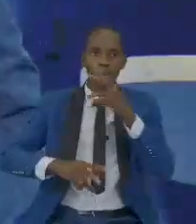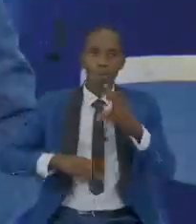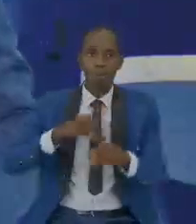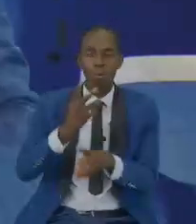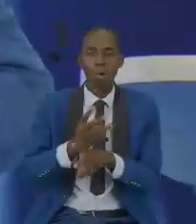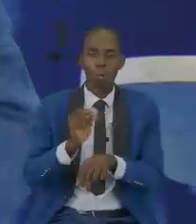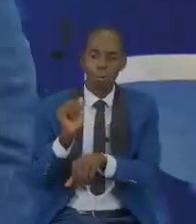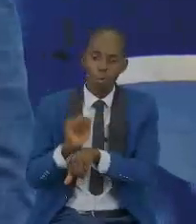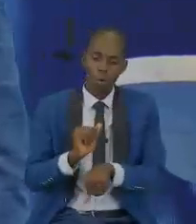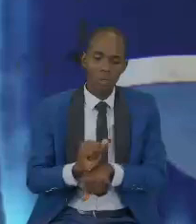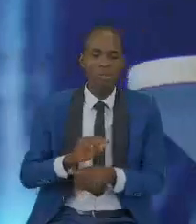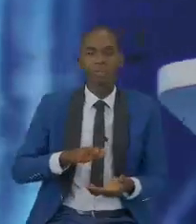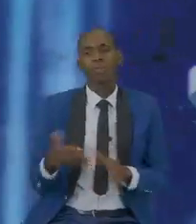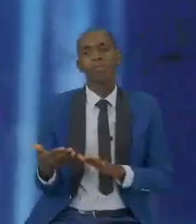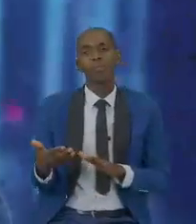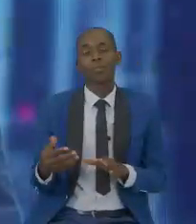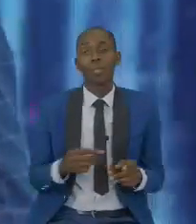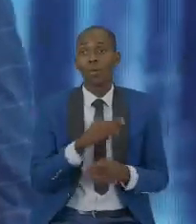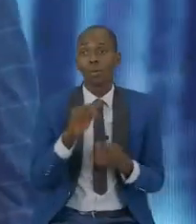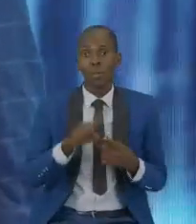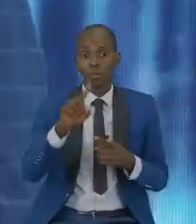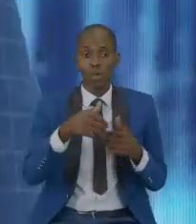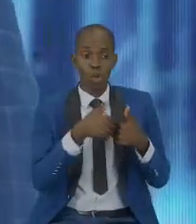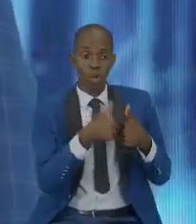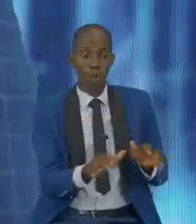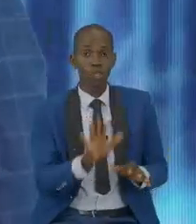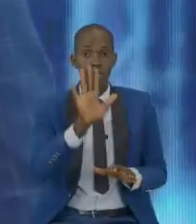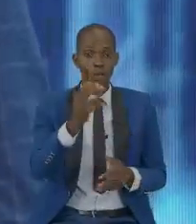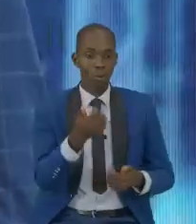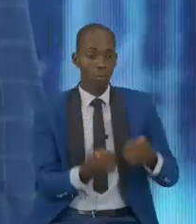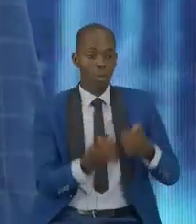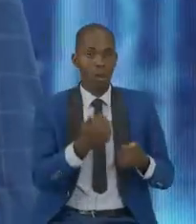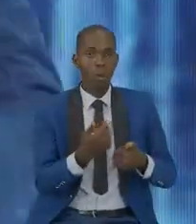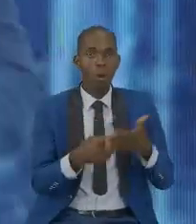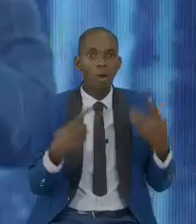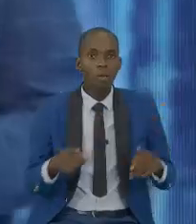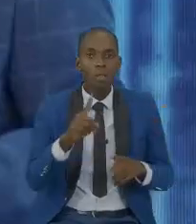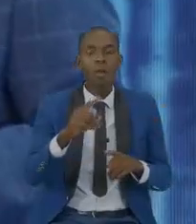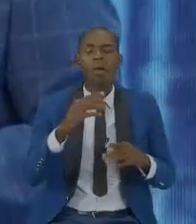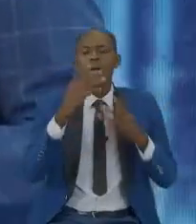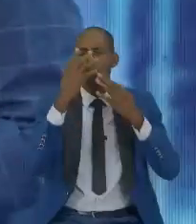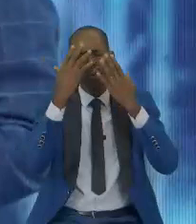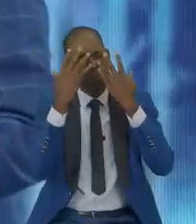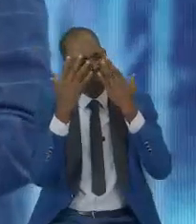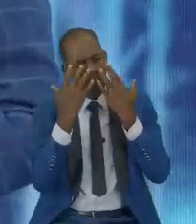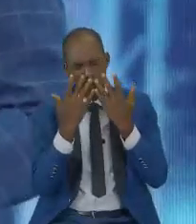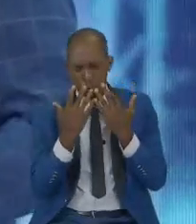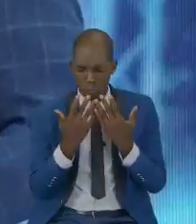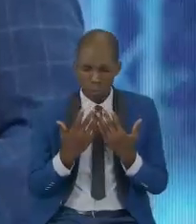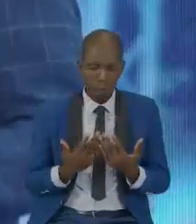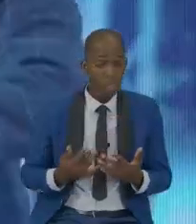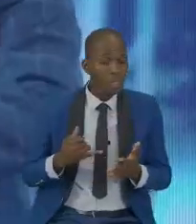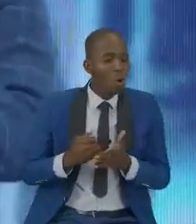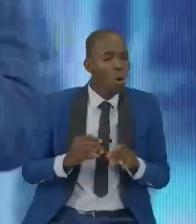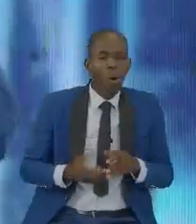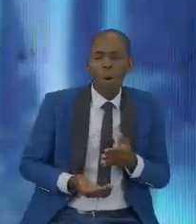the world. When you lost a car, you were so sorrowful that it almost gave you hypertension.